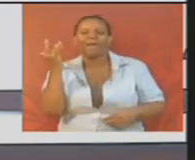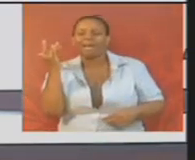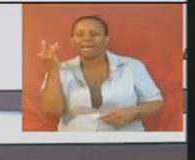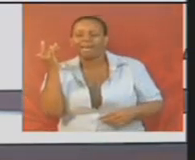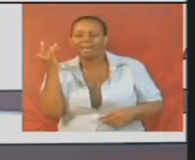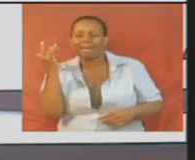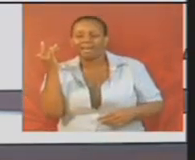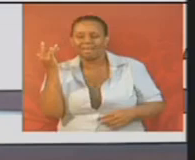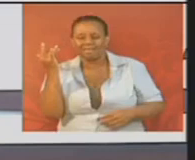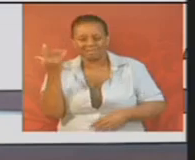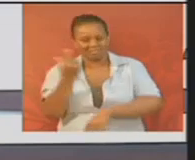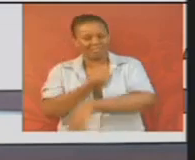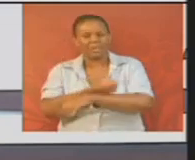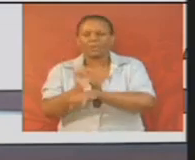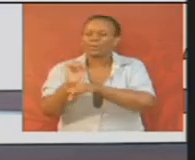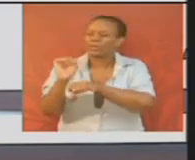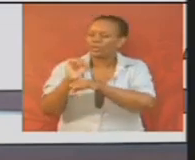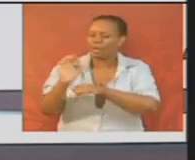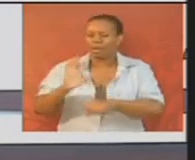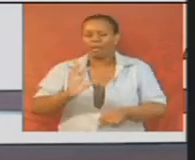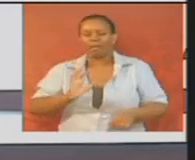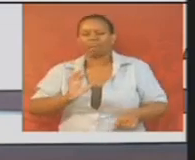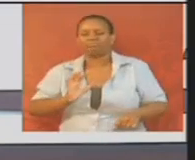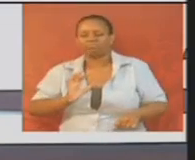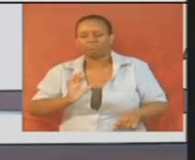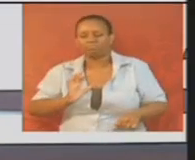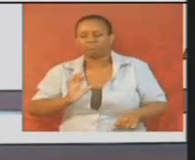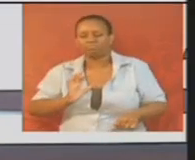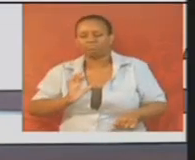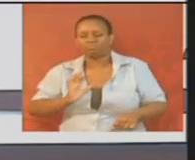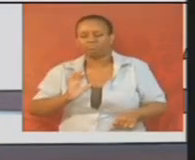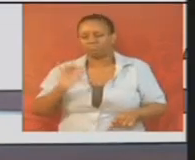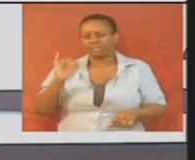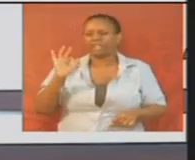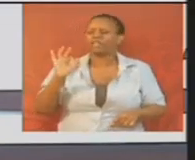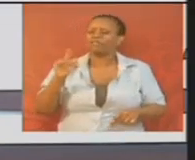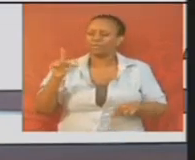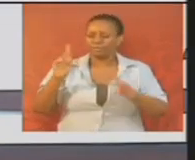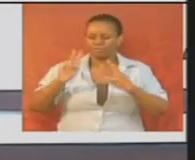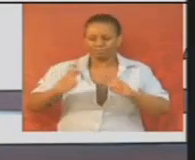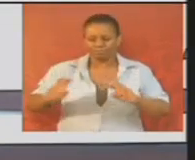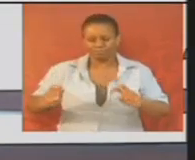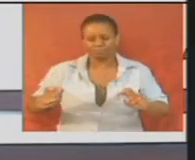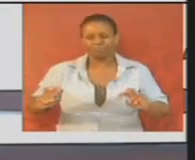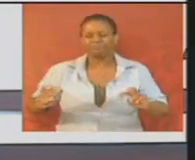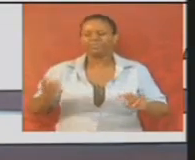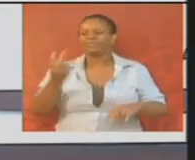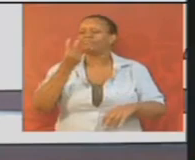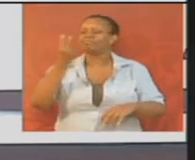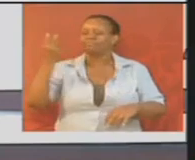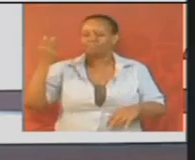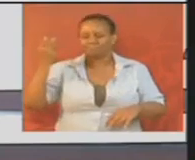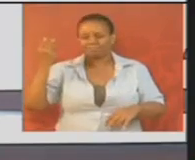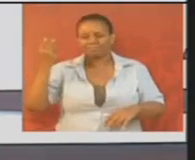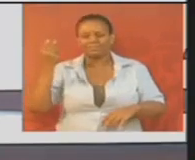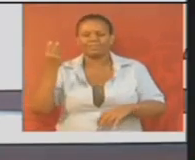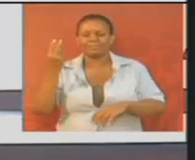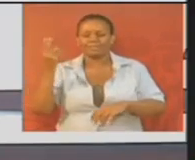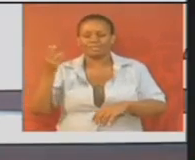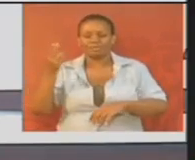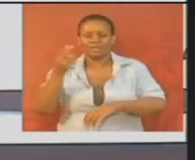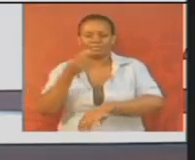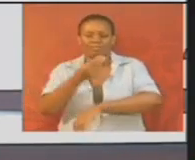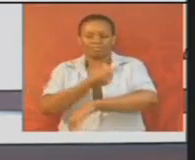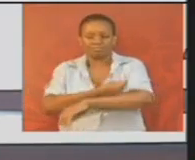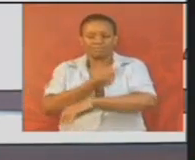we look at the historical process of vaccination, it is evident that vaccination has made a significant impact